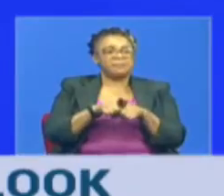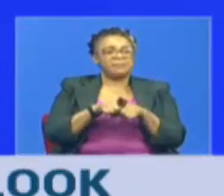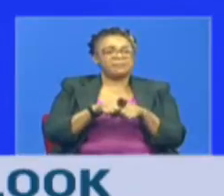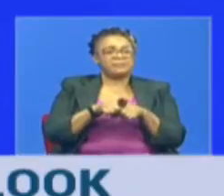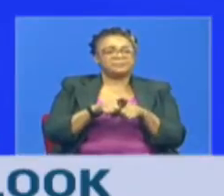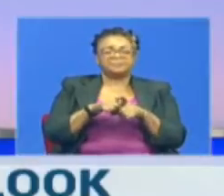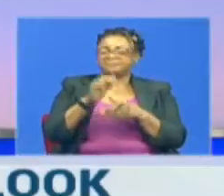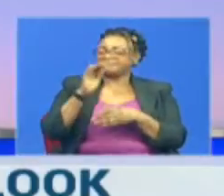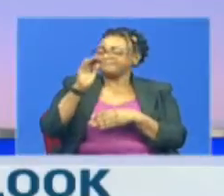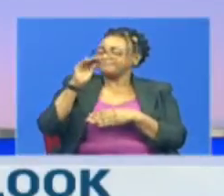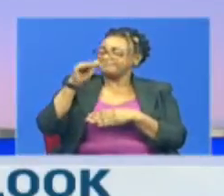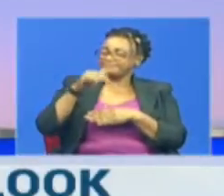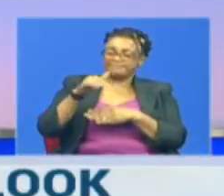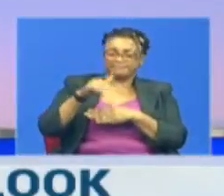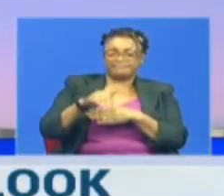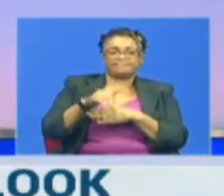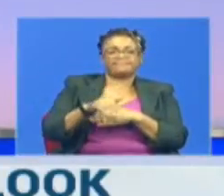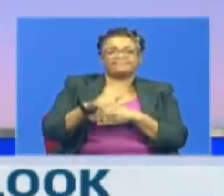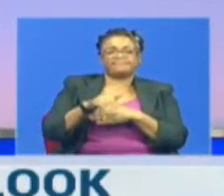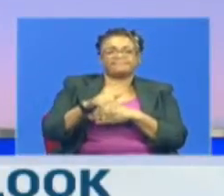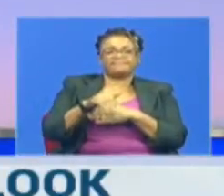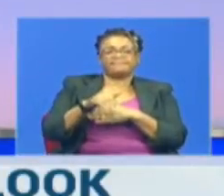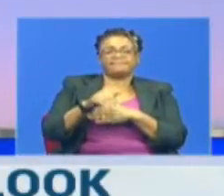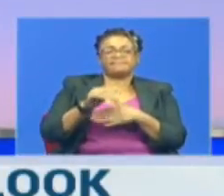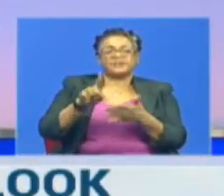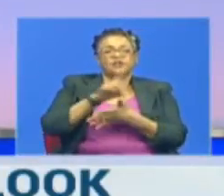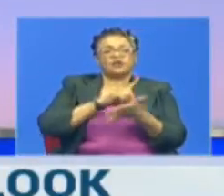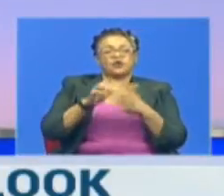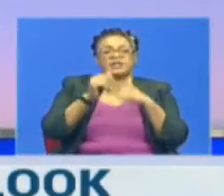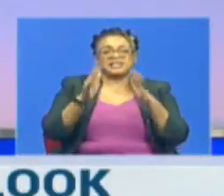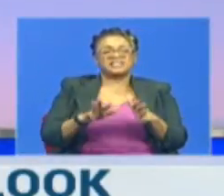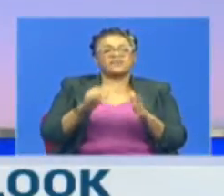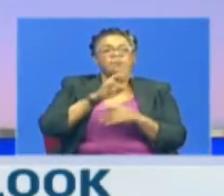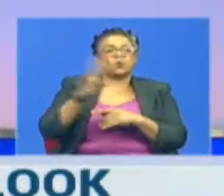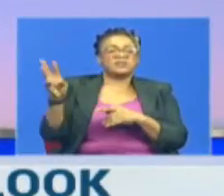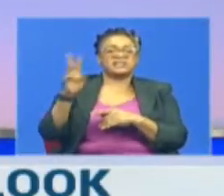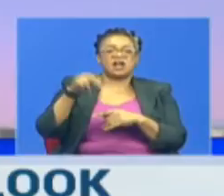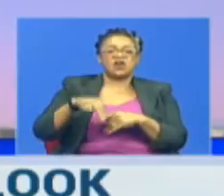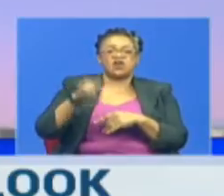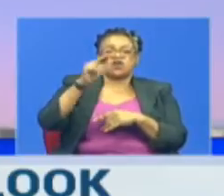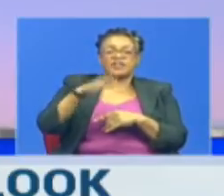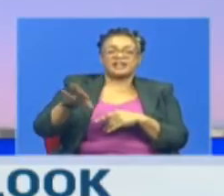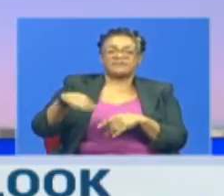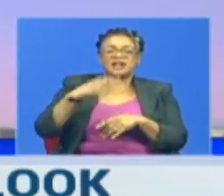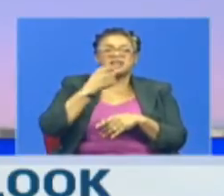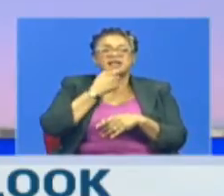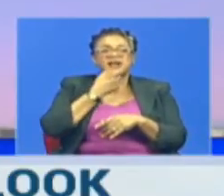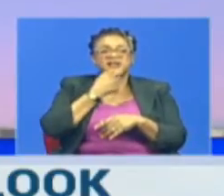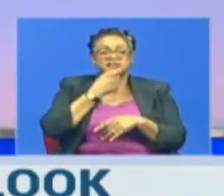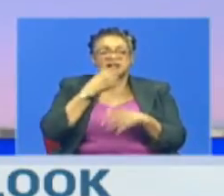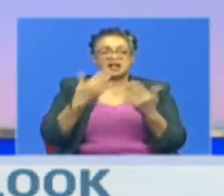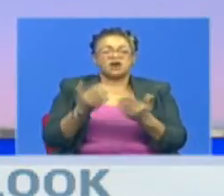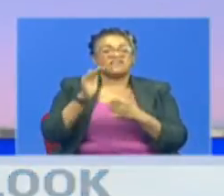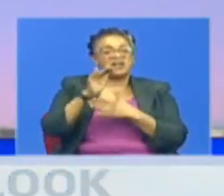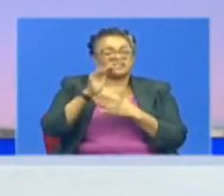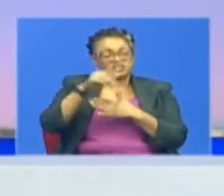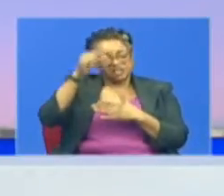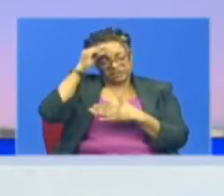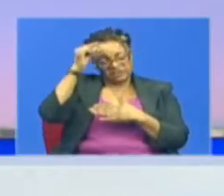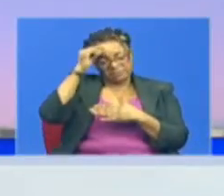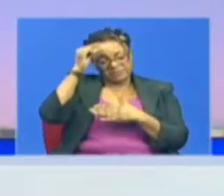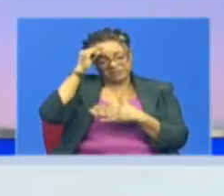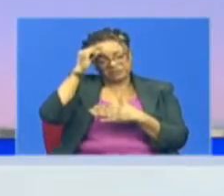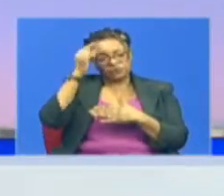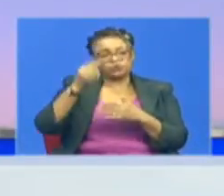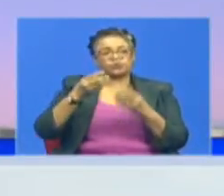depressed. Now, local leaders from Western, North Rift and Nyanza regions have urged the government to firmly rein in